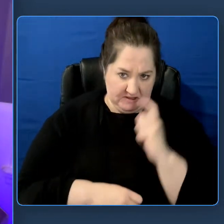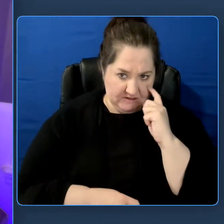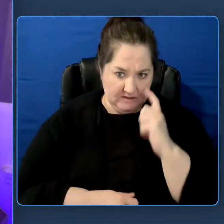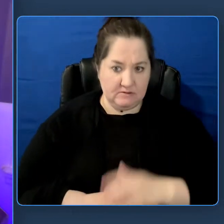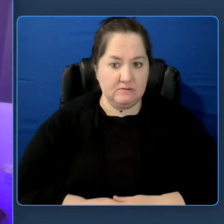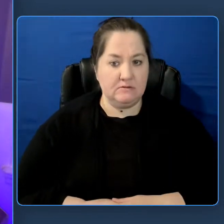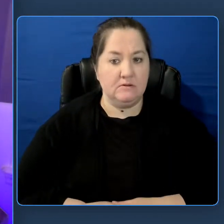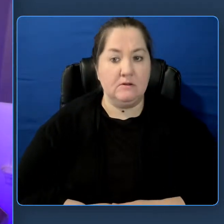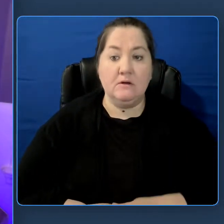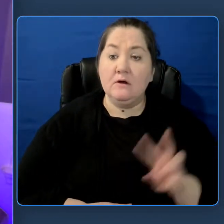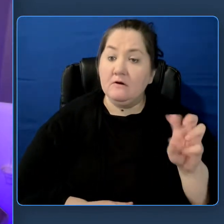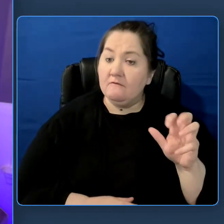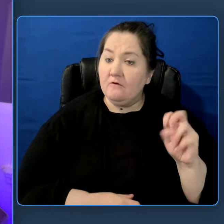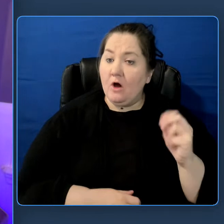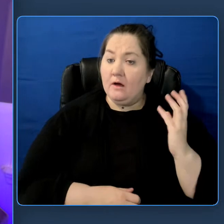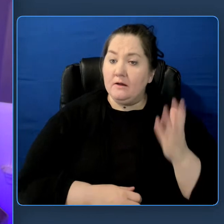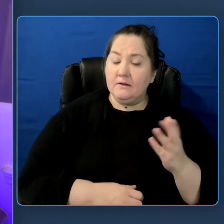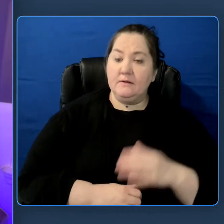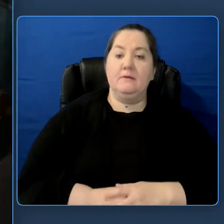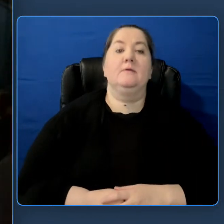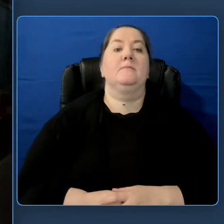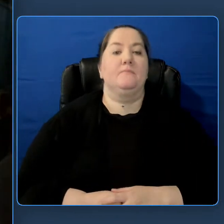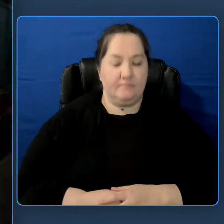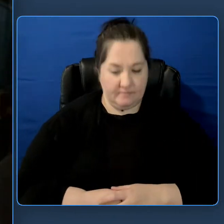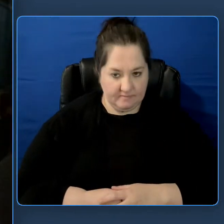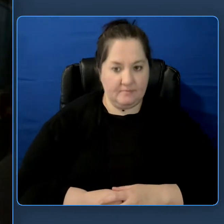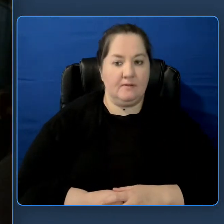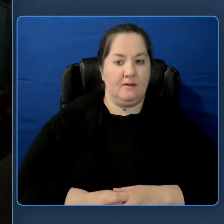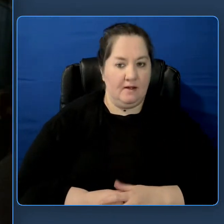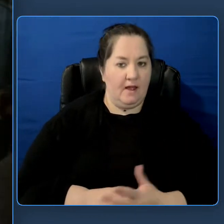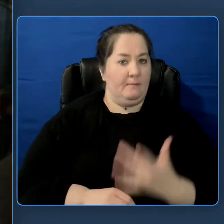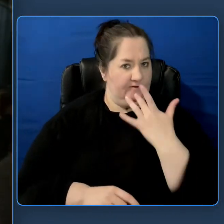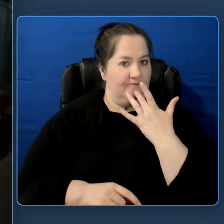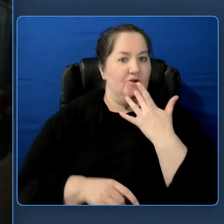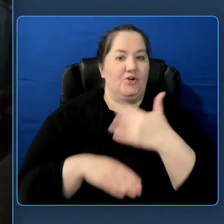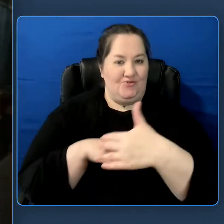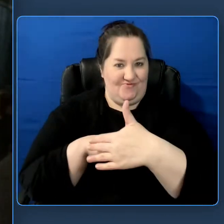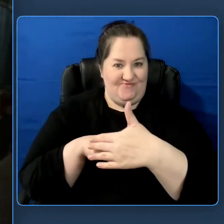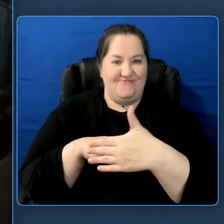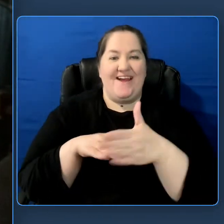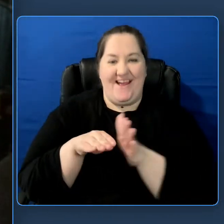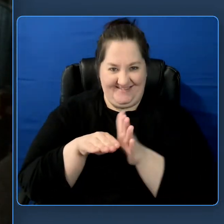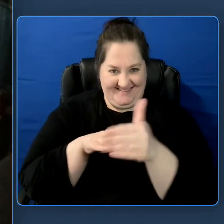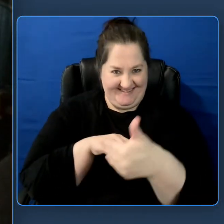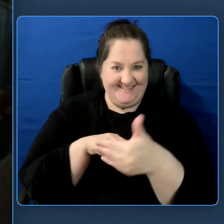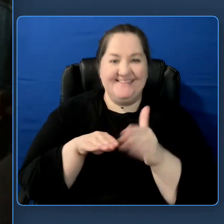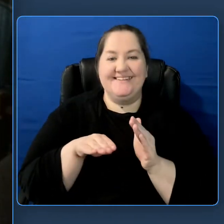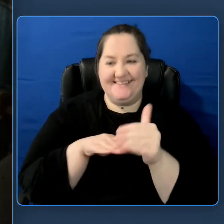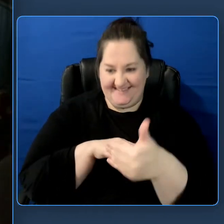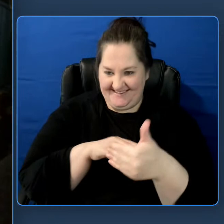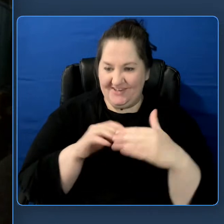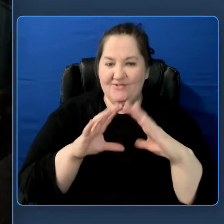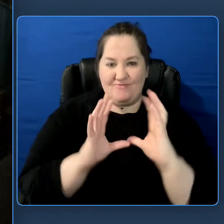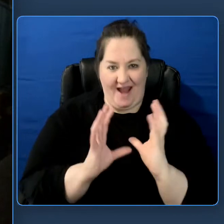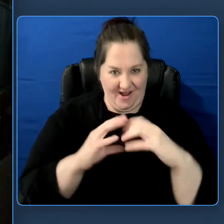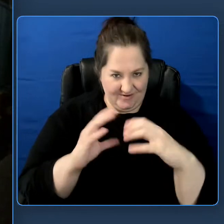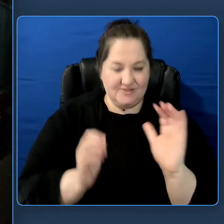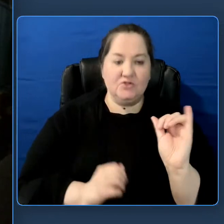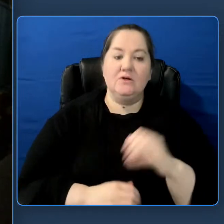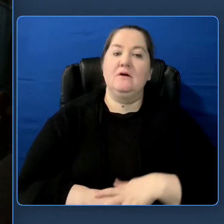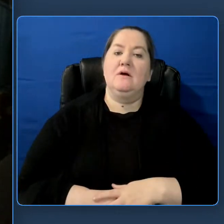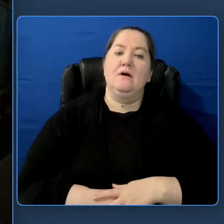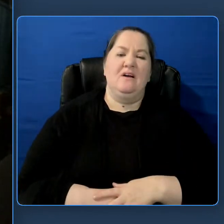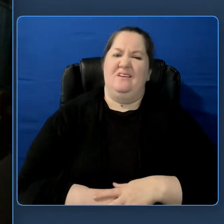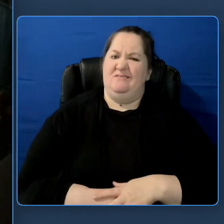Interesting. Vaughn. That would be so. I mean, I prefer rounded curves too. But unfortunately, living